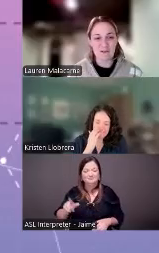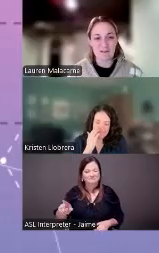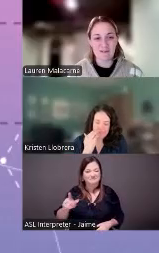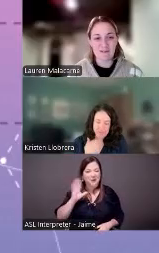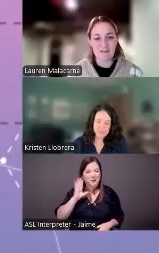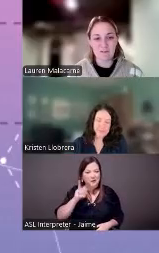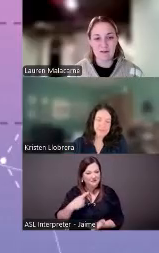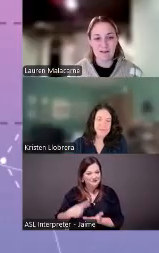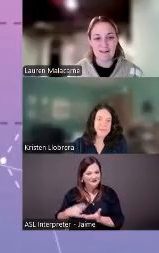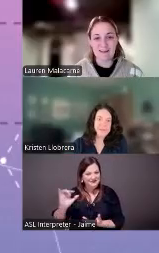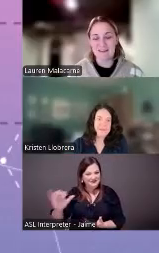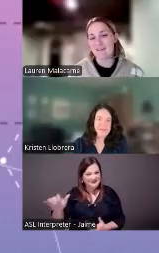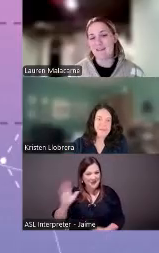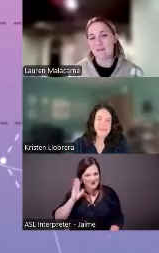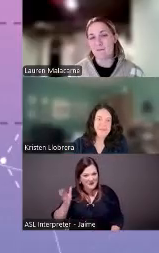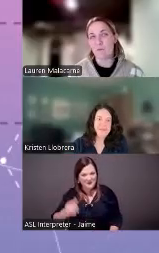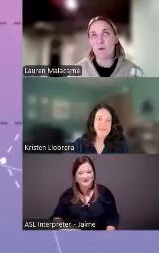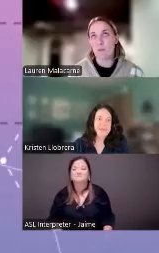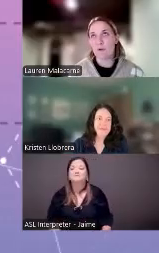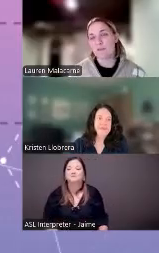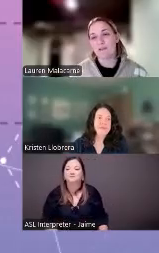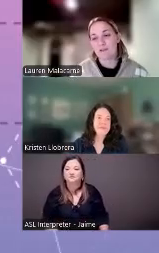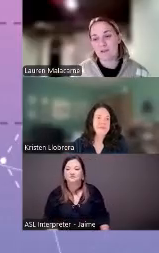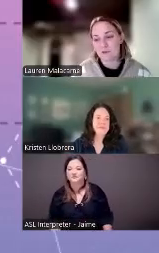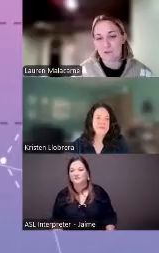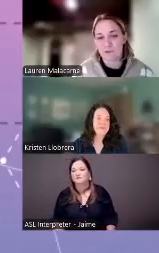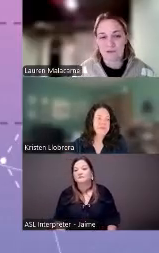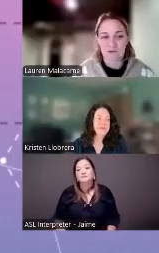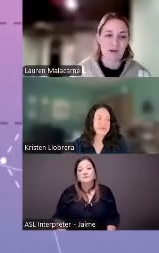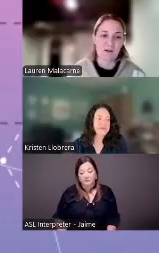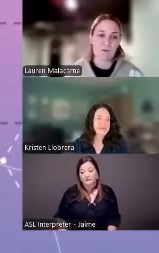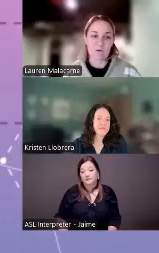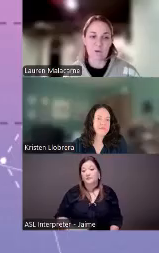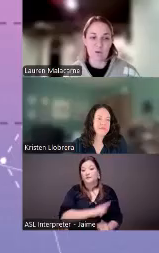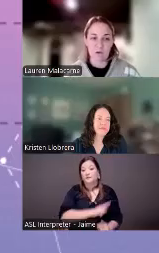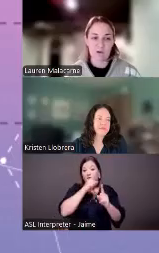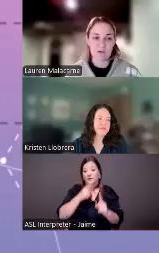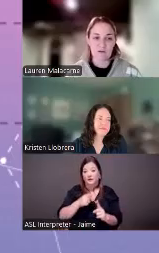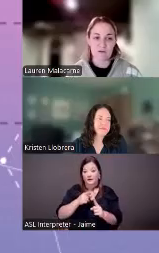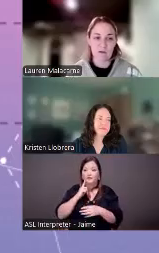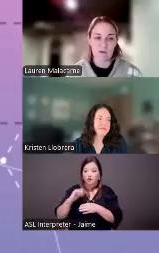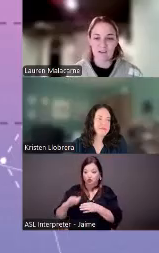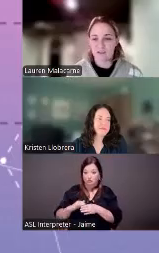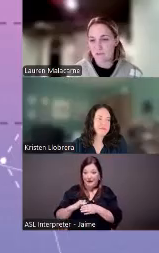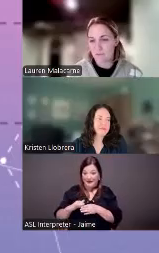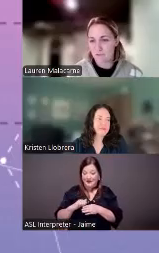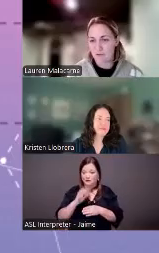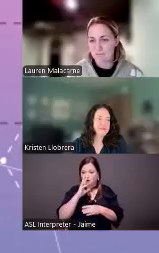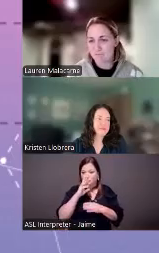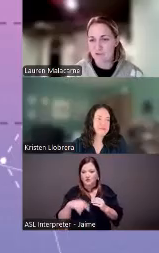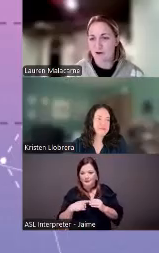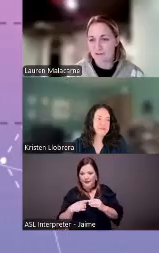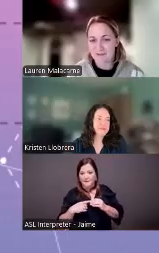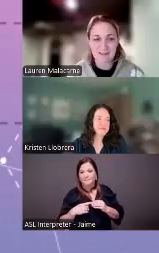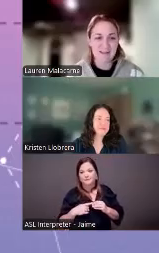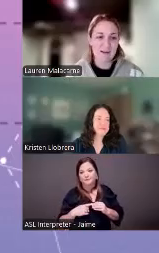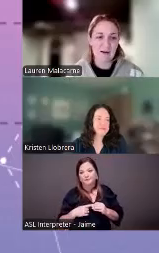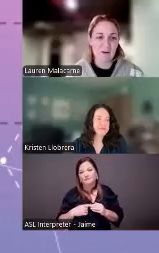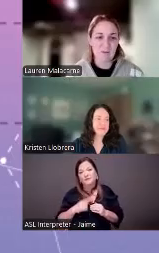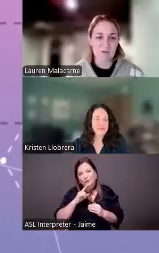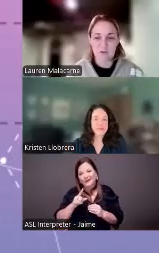So really what it boiled down to in terms of the training was we broke it into, like, I guess, 3